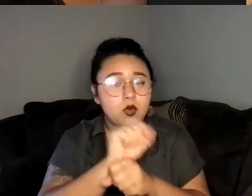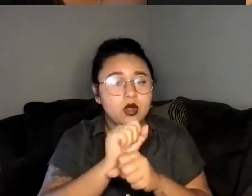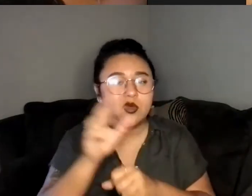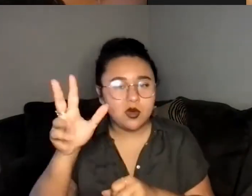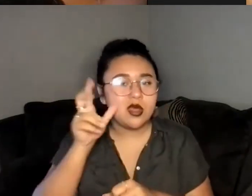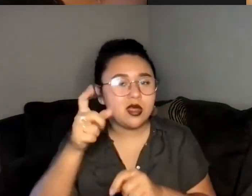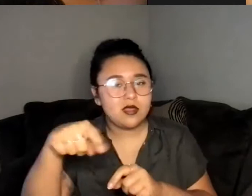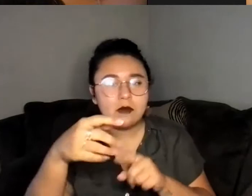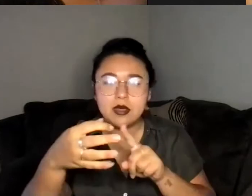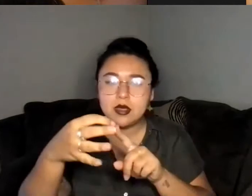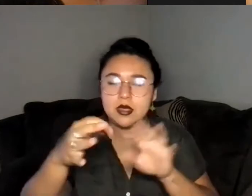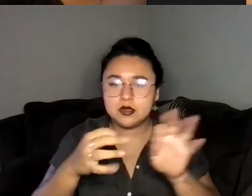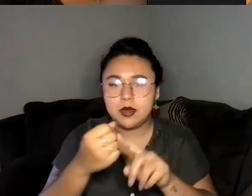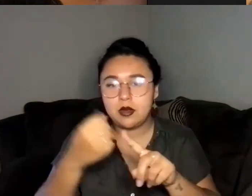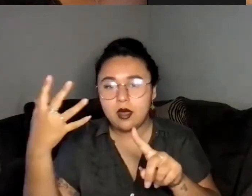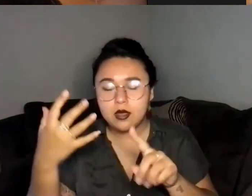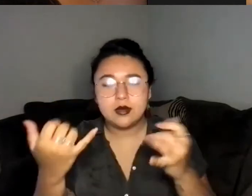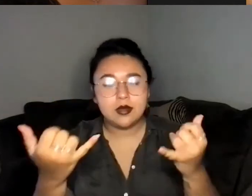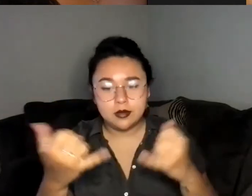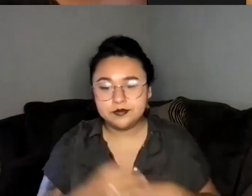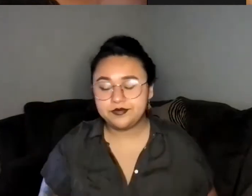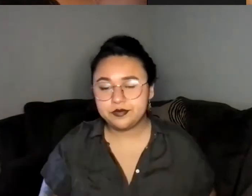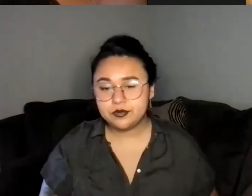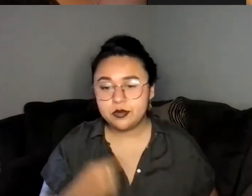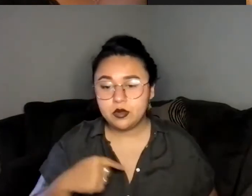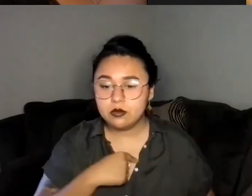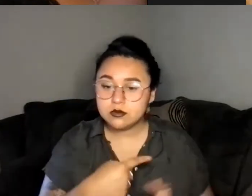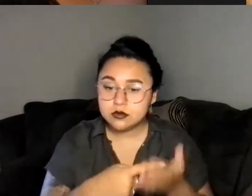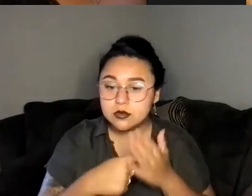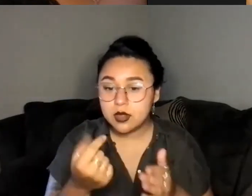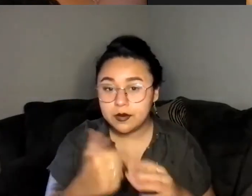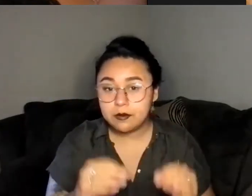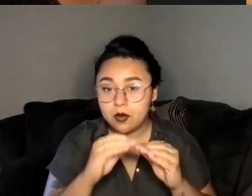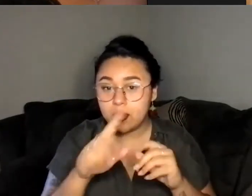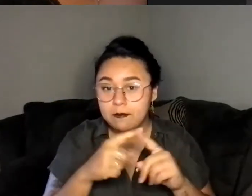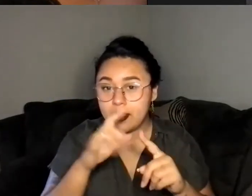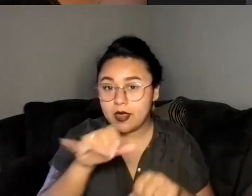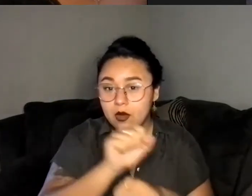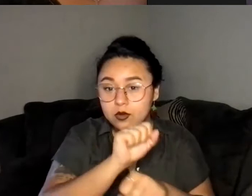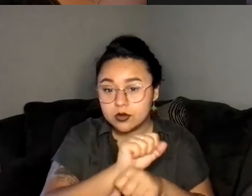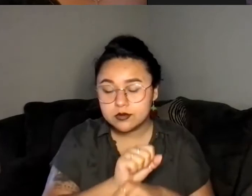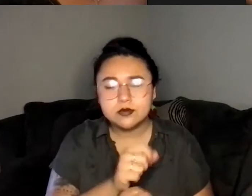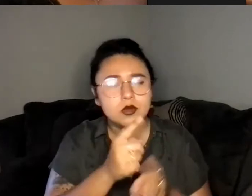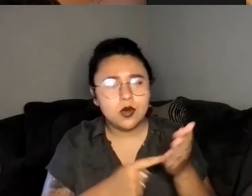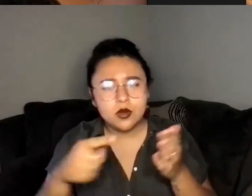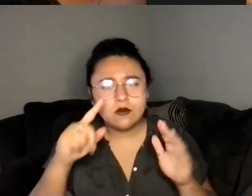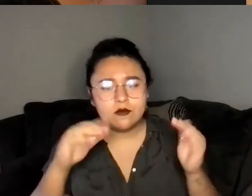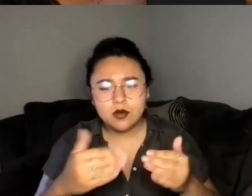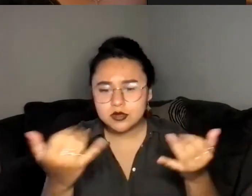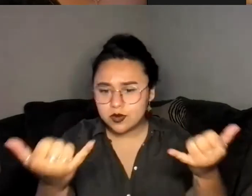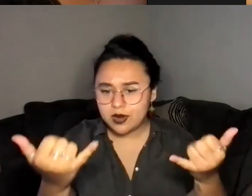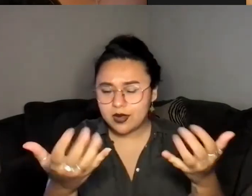right now. Let's move into talking a little bit about that work. Like, what are y'all focused on right now?